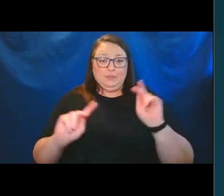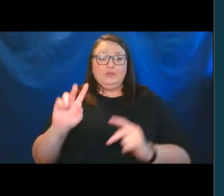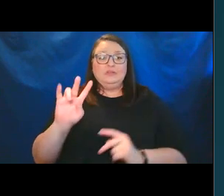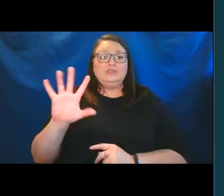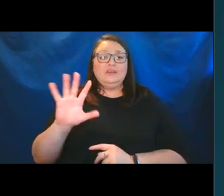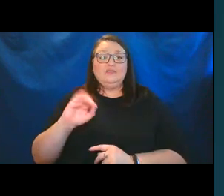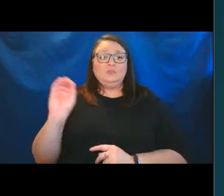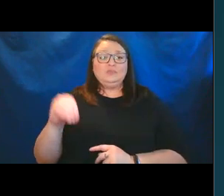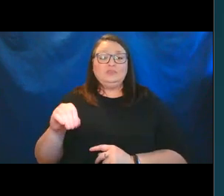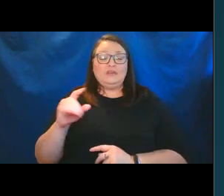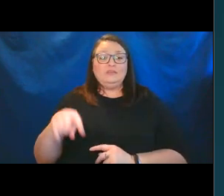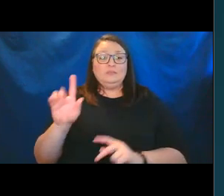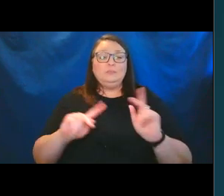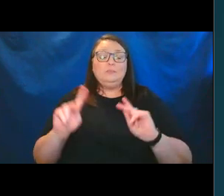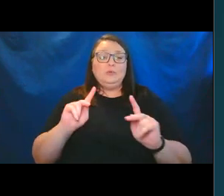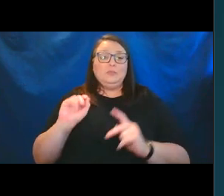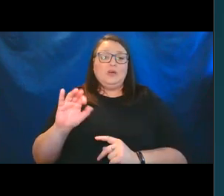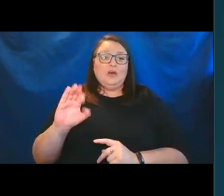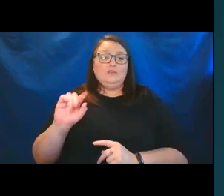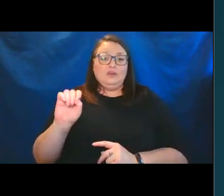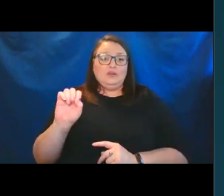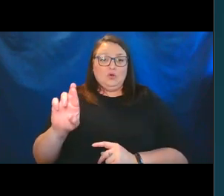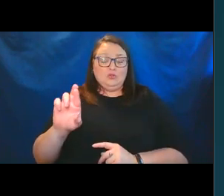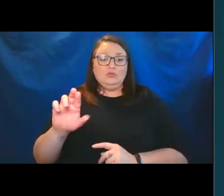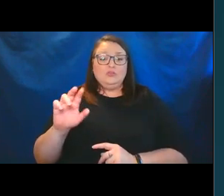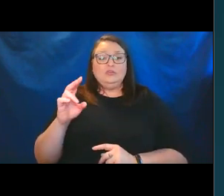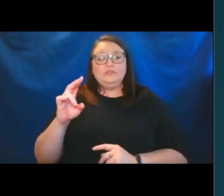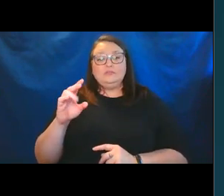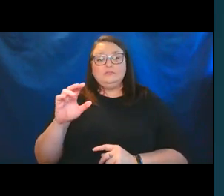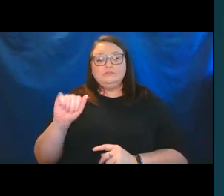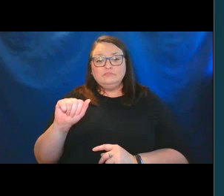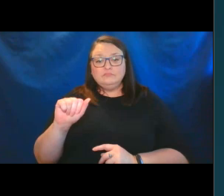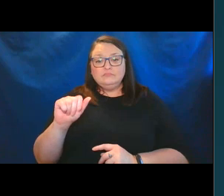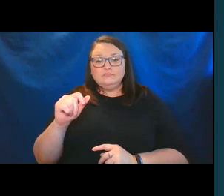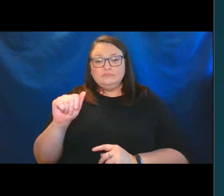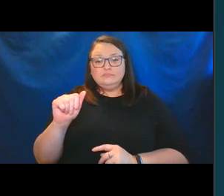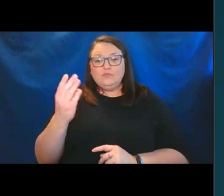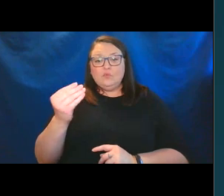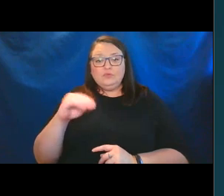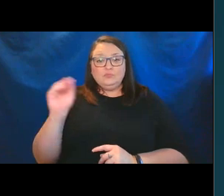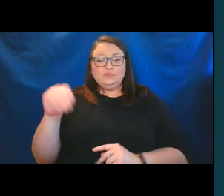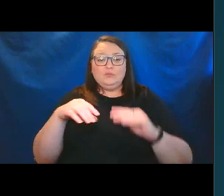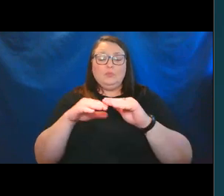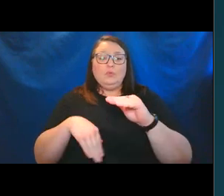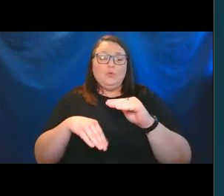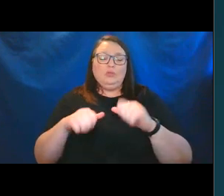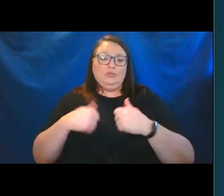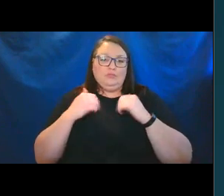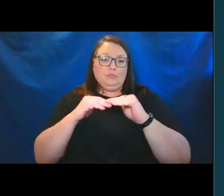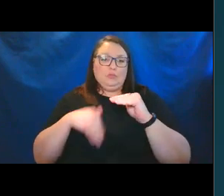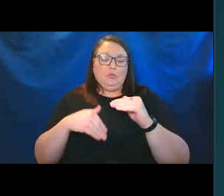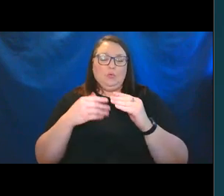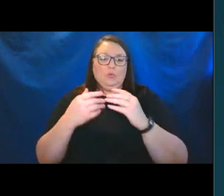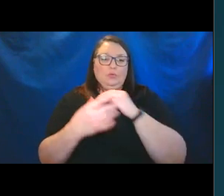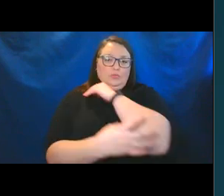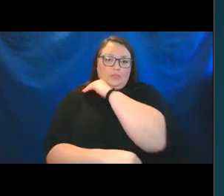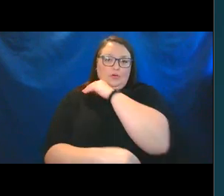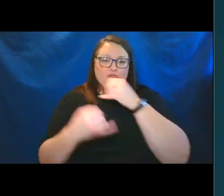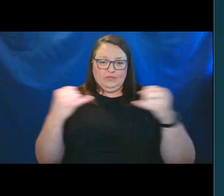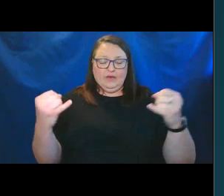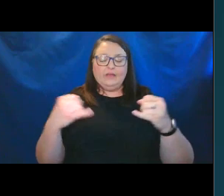75% of whom are people of color and 14% which live below the poverty line. In LA County, we have 2 ports, 2 big ports